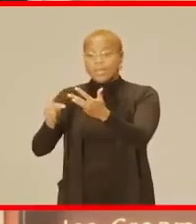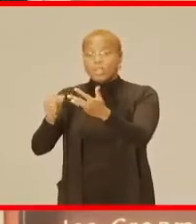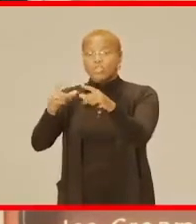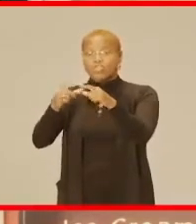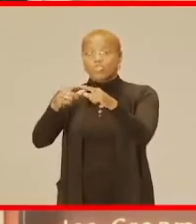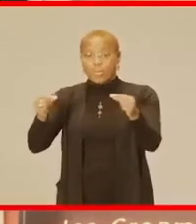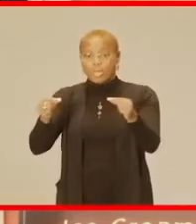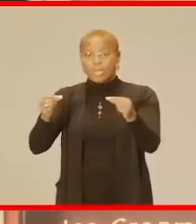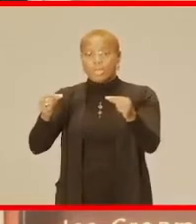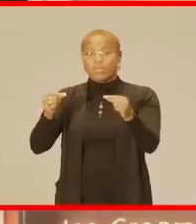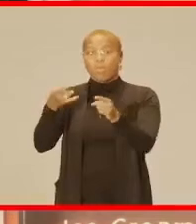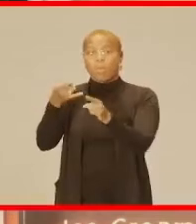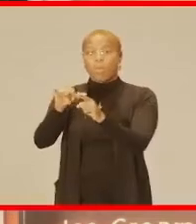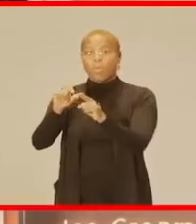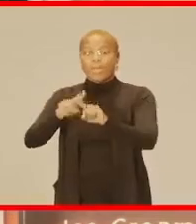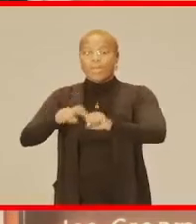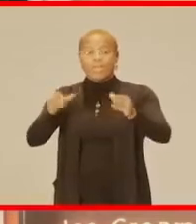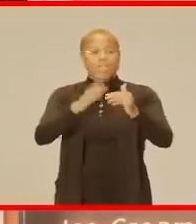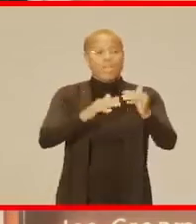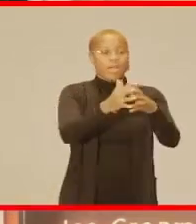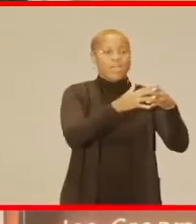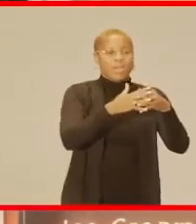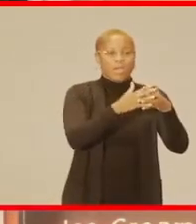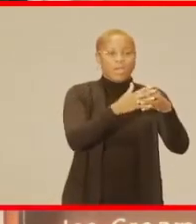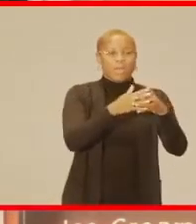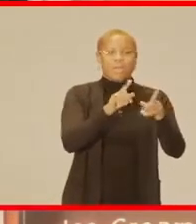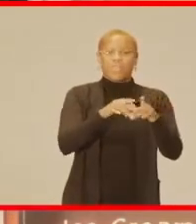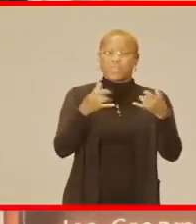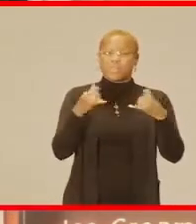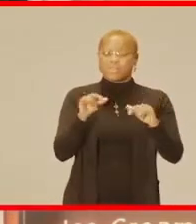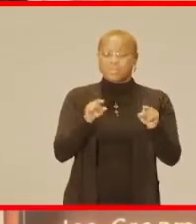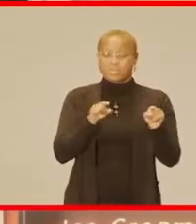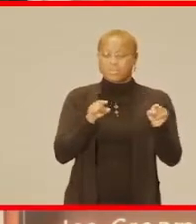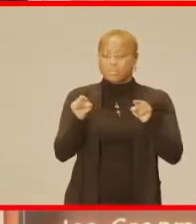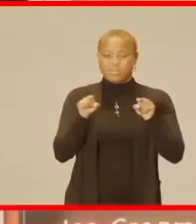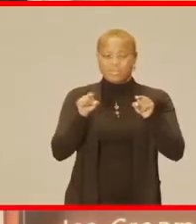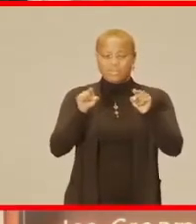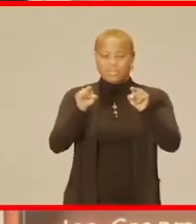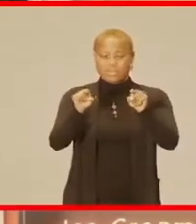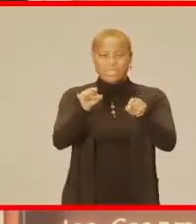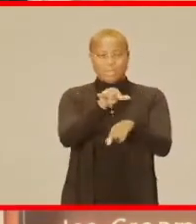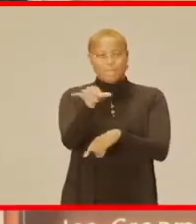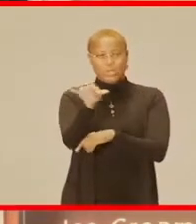differ than in America, but in many ways how they are the same.